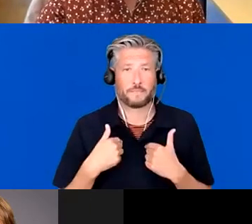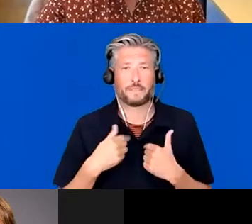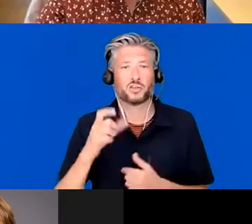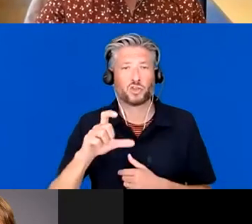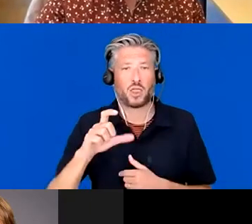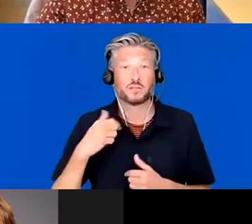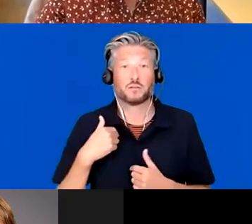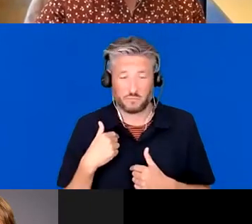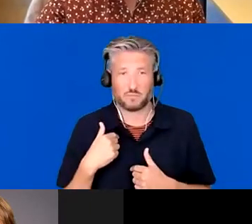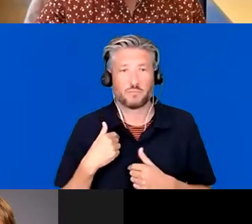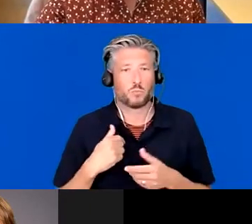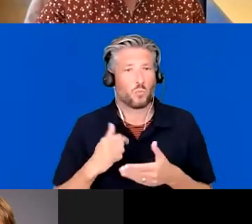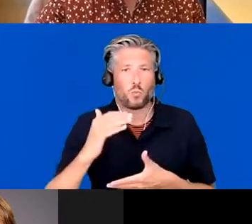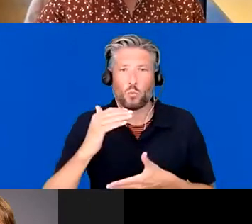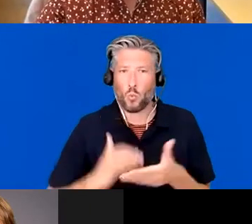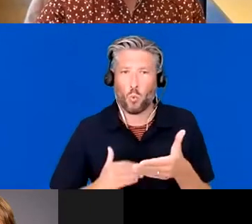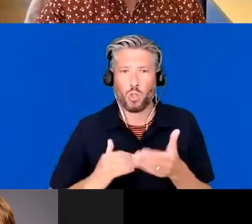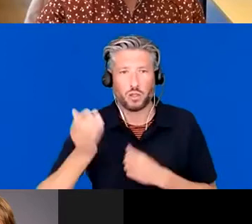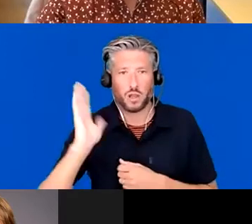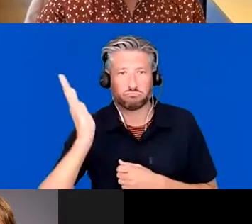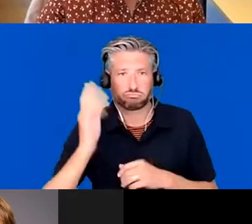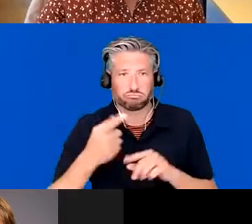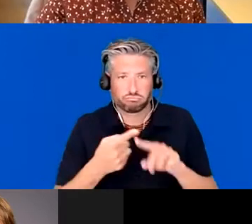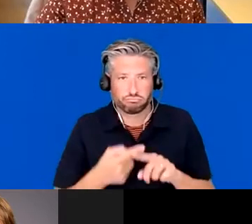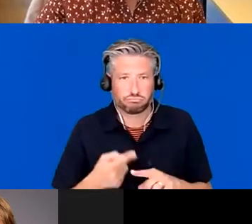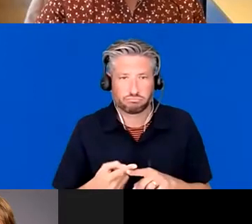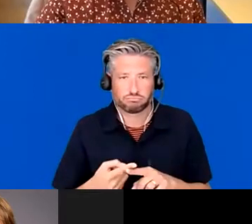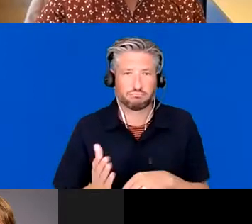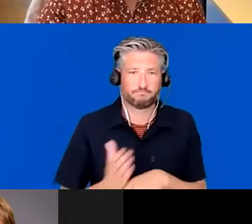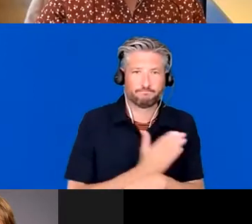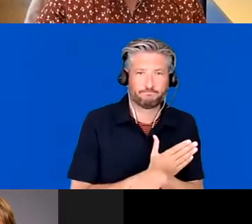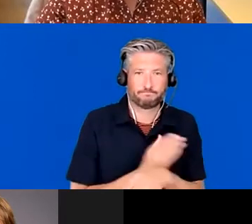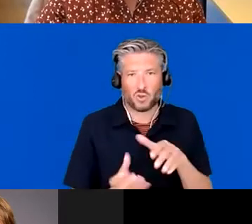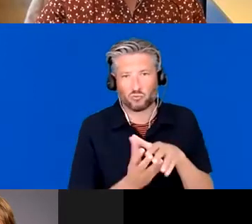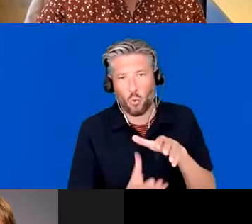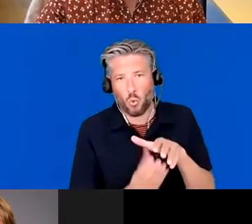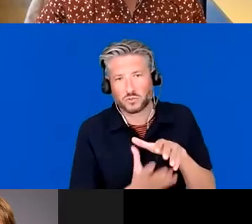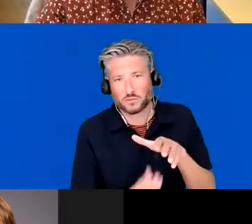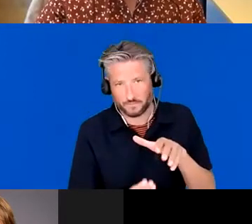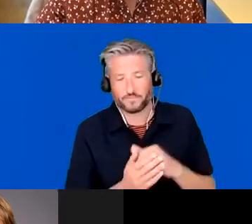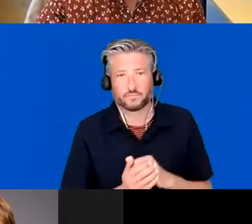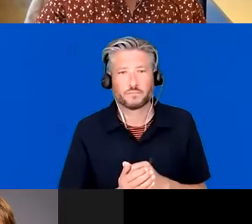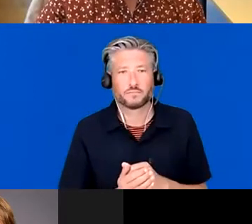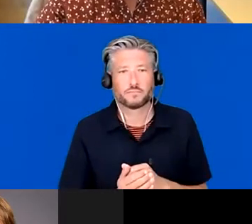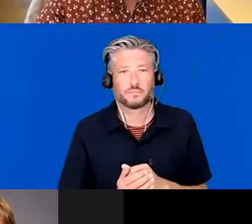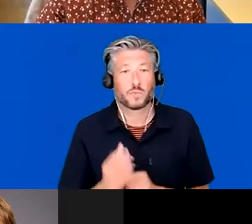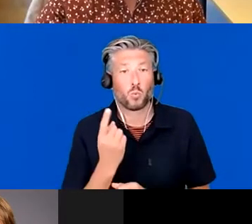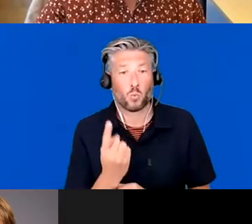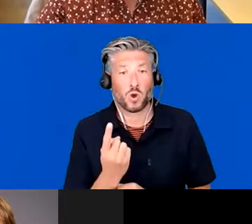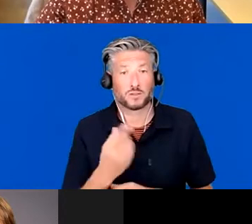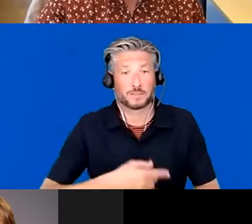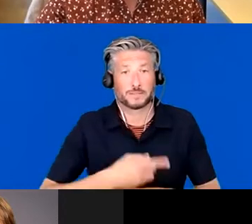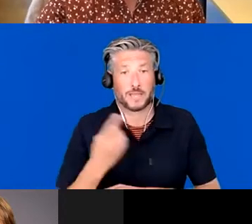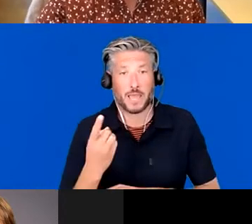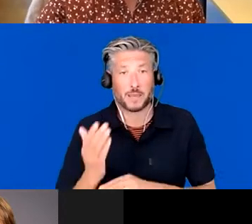of the talks, and then we made all of the papers available 24 hours before the discussion sessions, which they